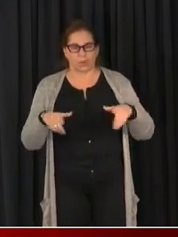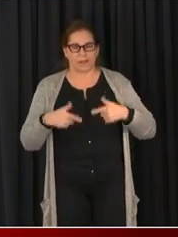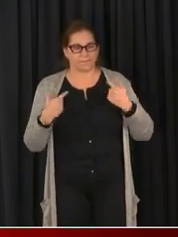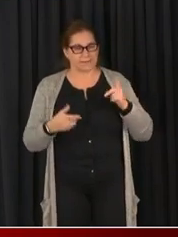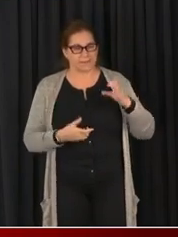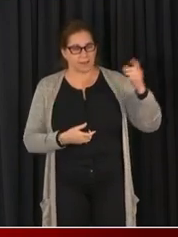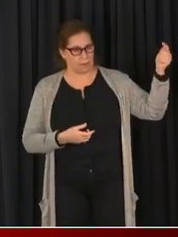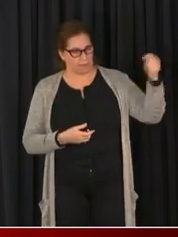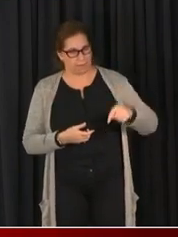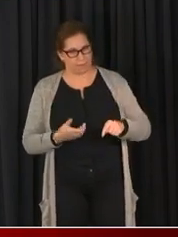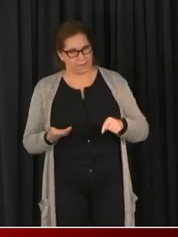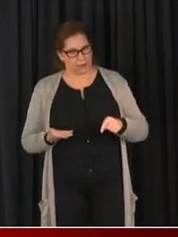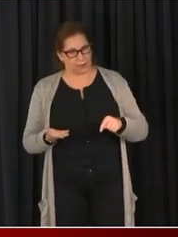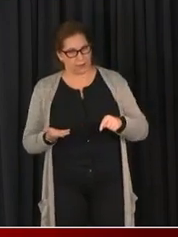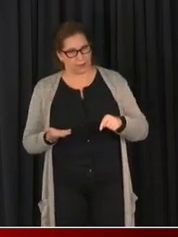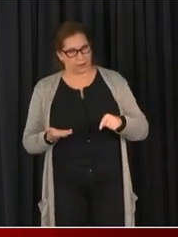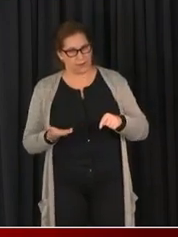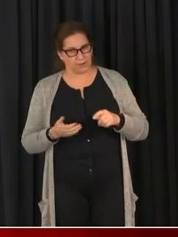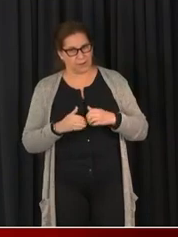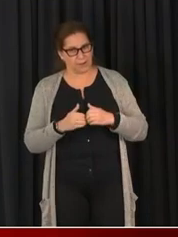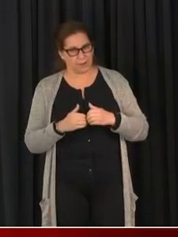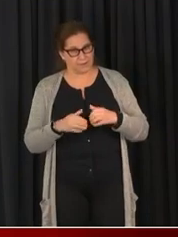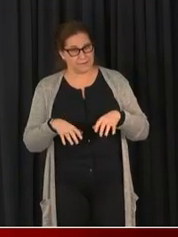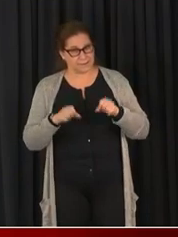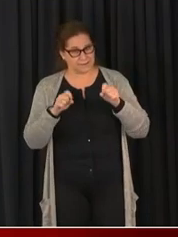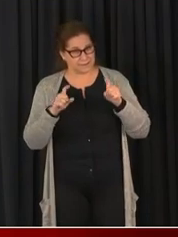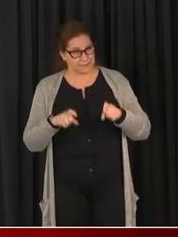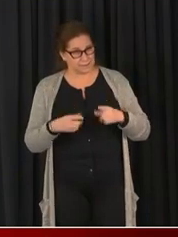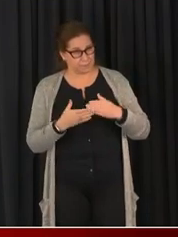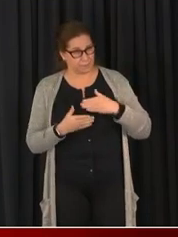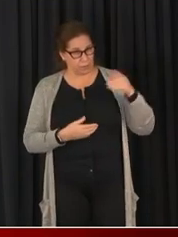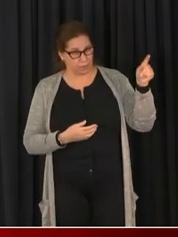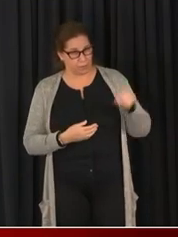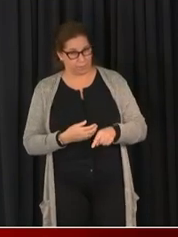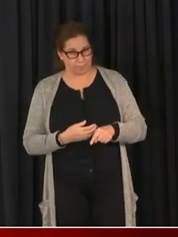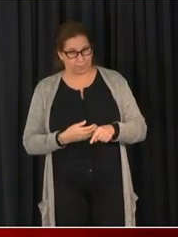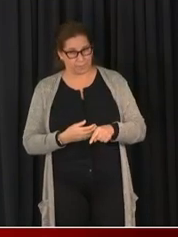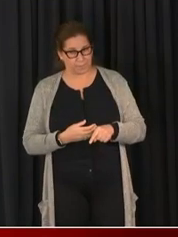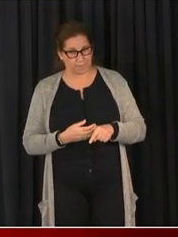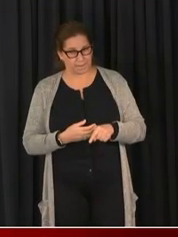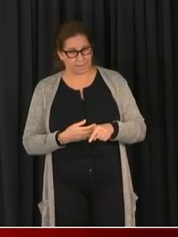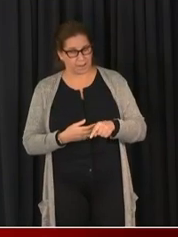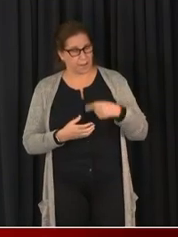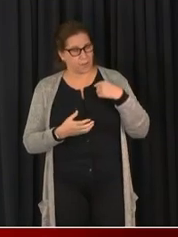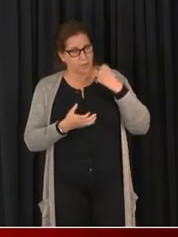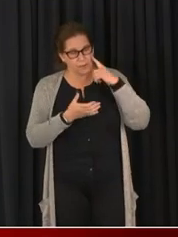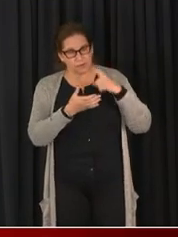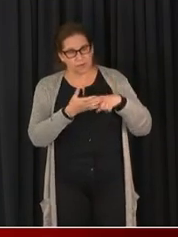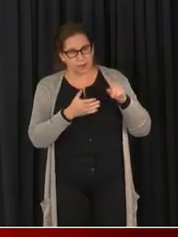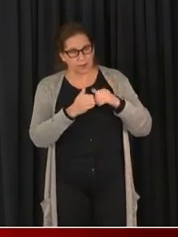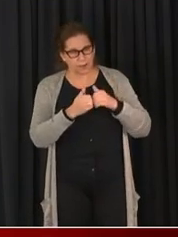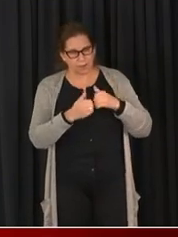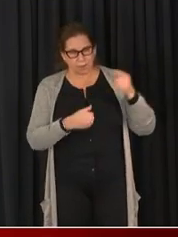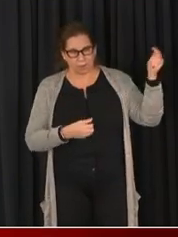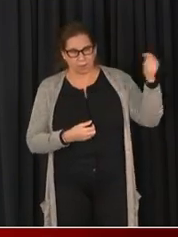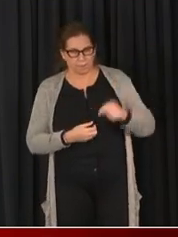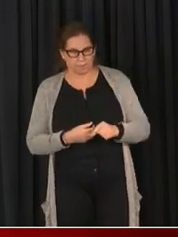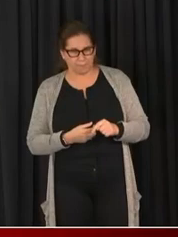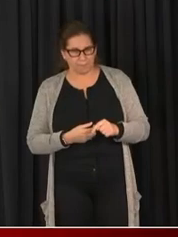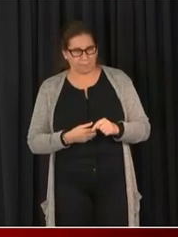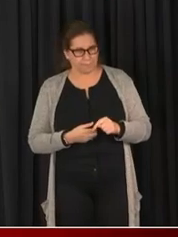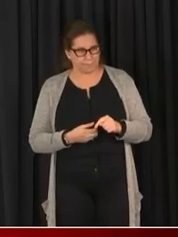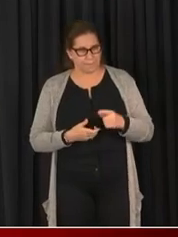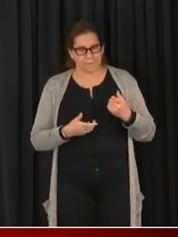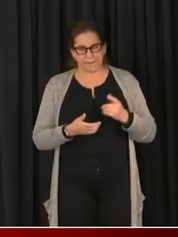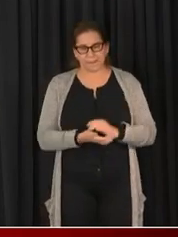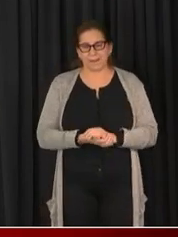First of all, when it says that they have to get a test before they travel, is anybody checking that at the airport or the train station or something when they arrive? As